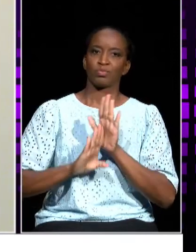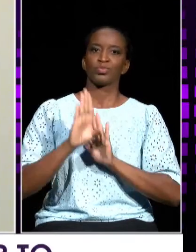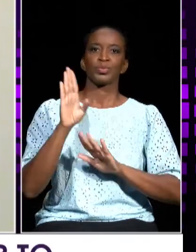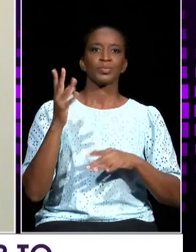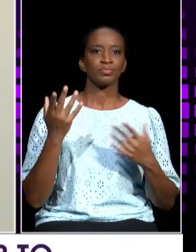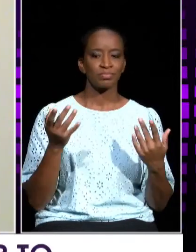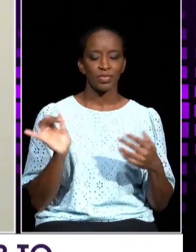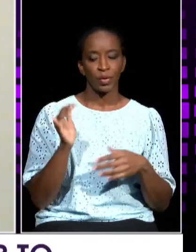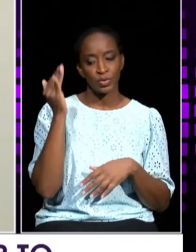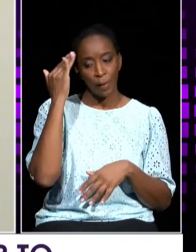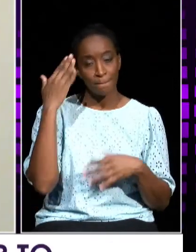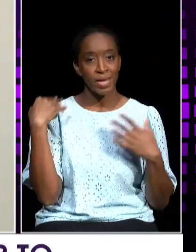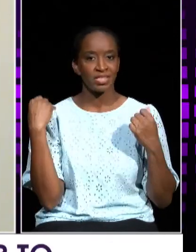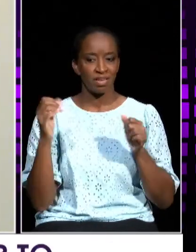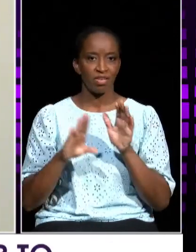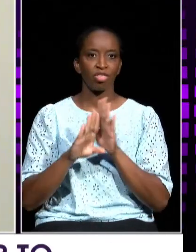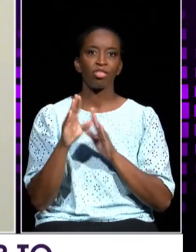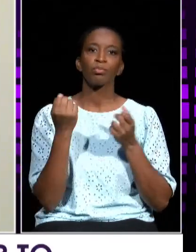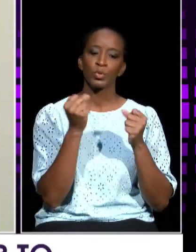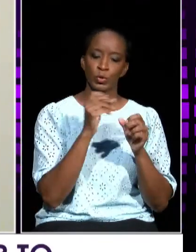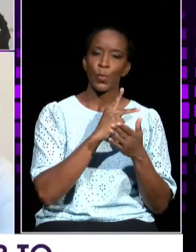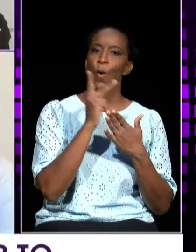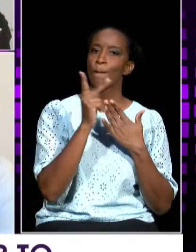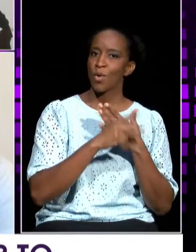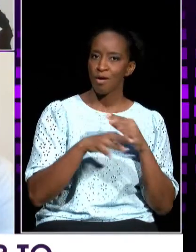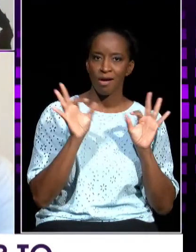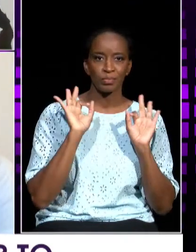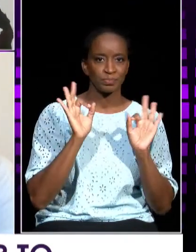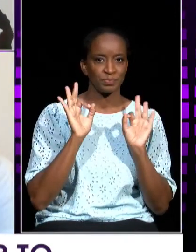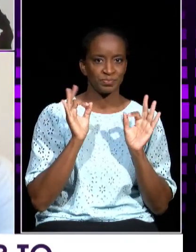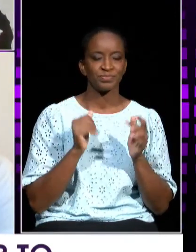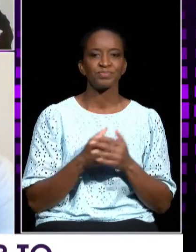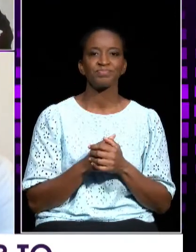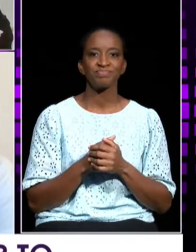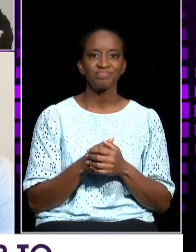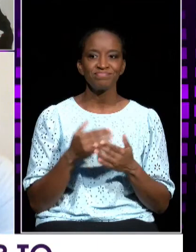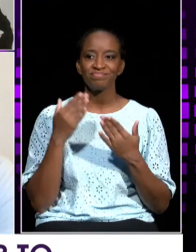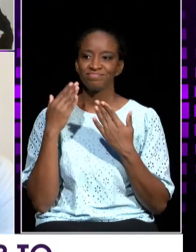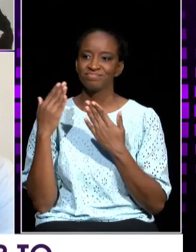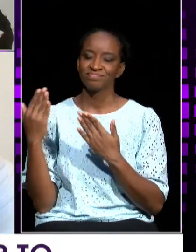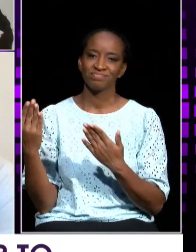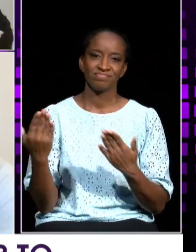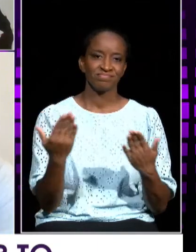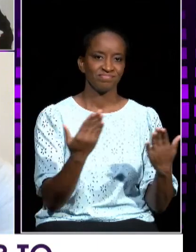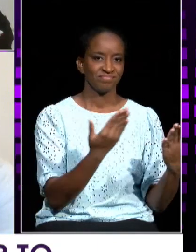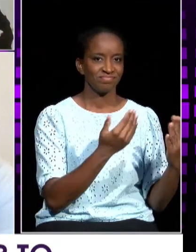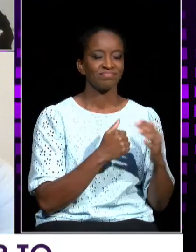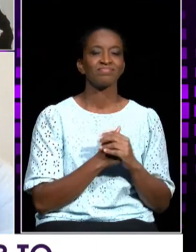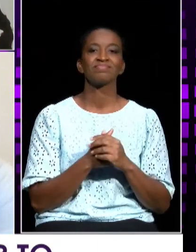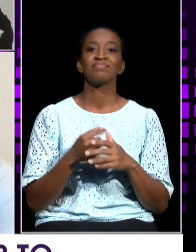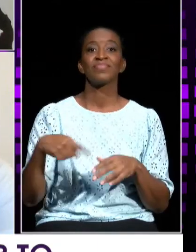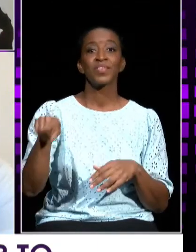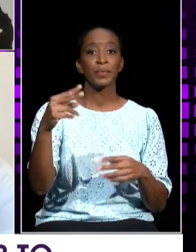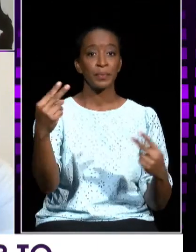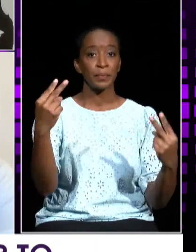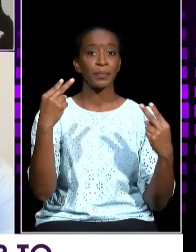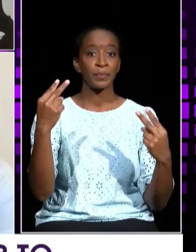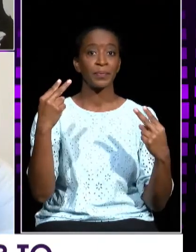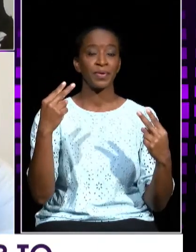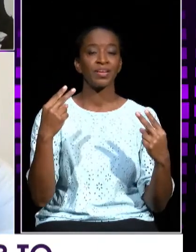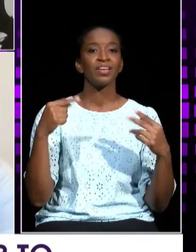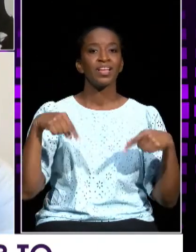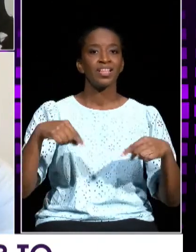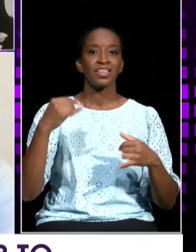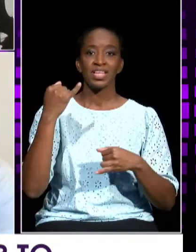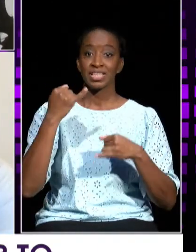programs and activities is a really good thing to get involved in. Thank you very much to our panelists, and thank you for joining us for our final episode